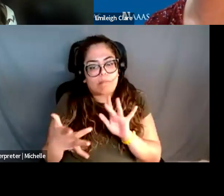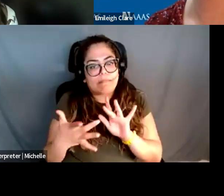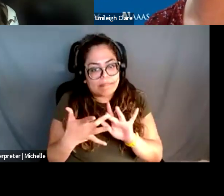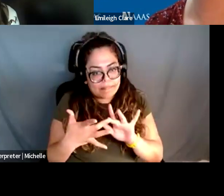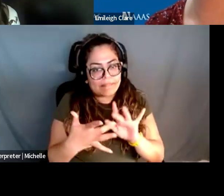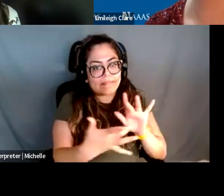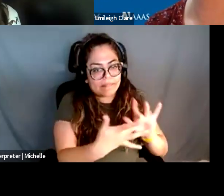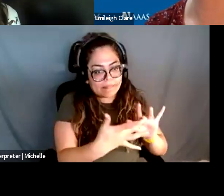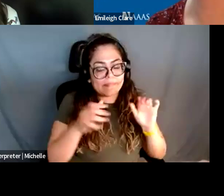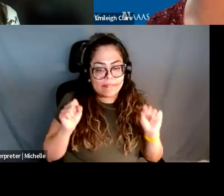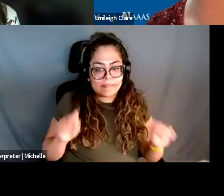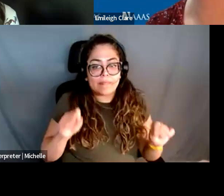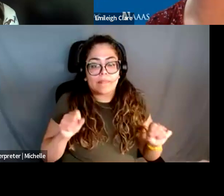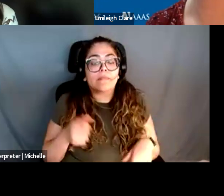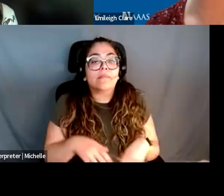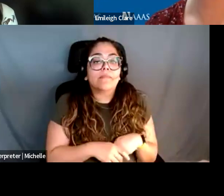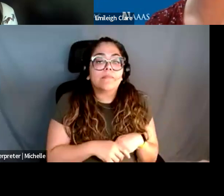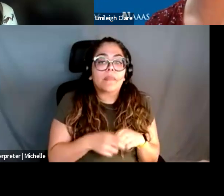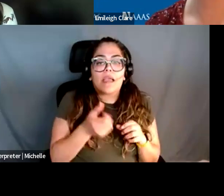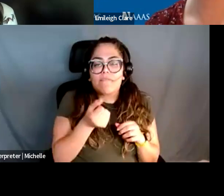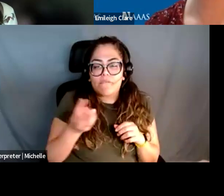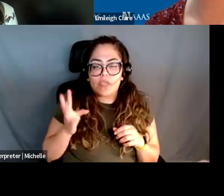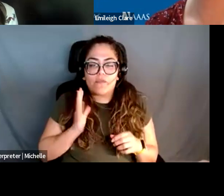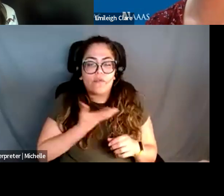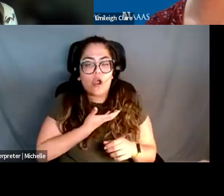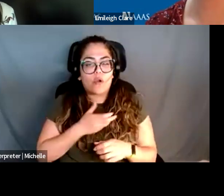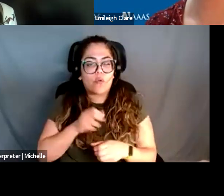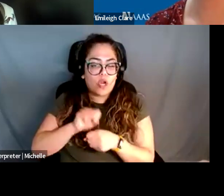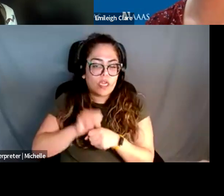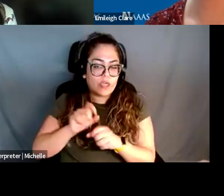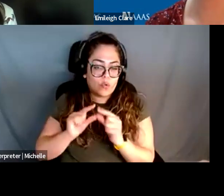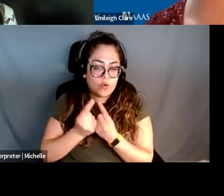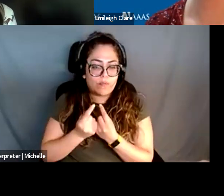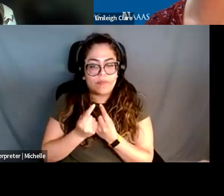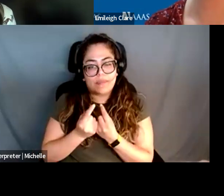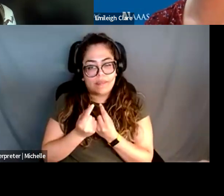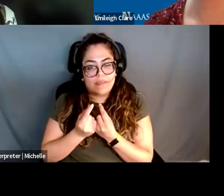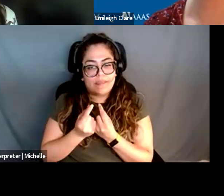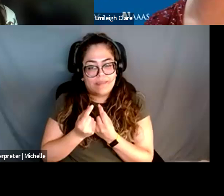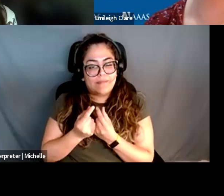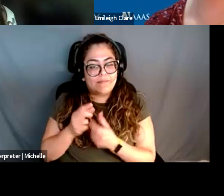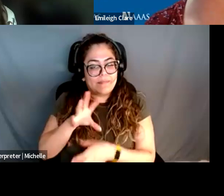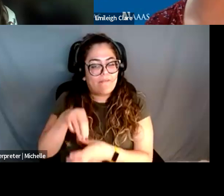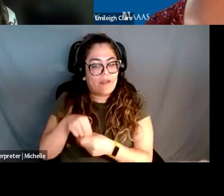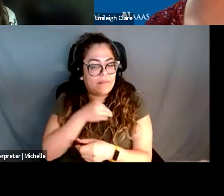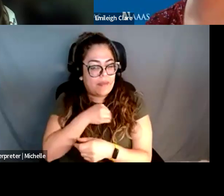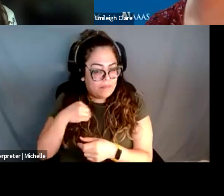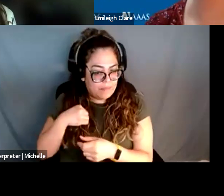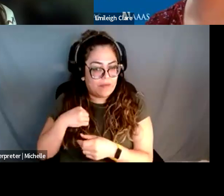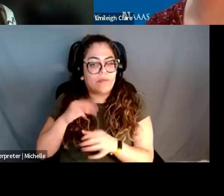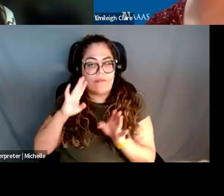connections. And a couple of our working groups, which are sort of forums of our members that focus on